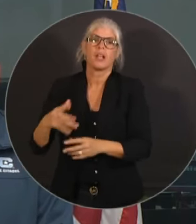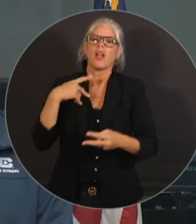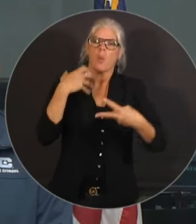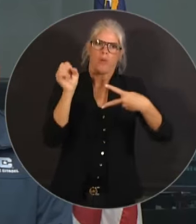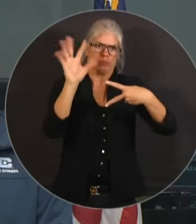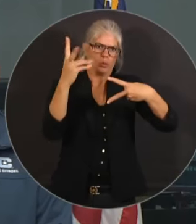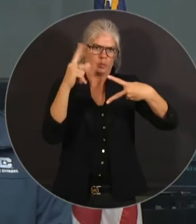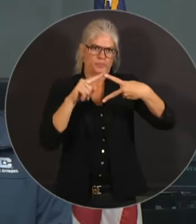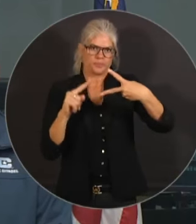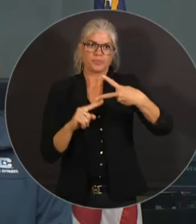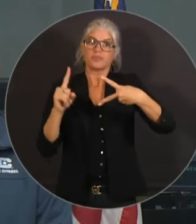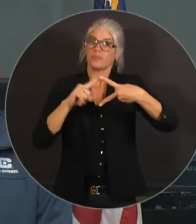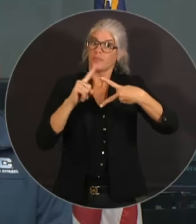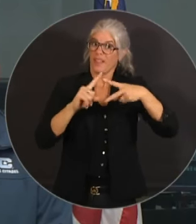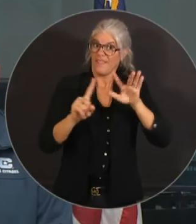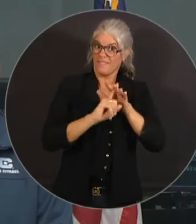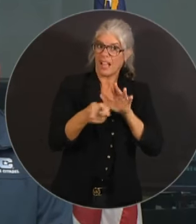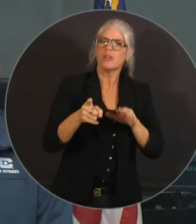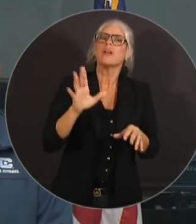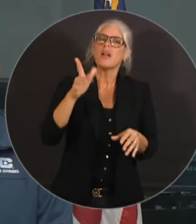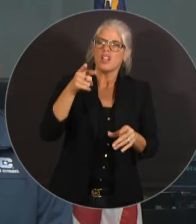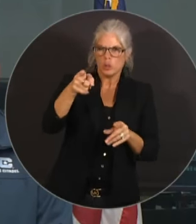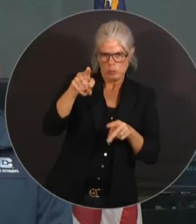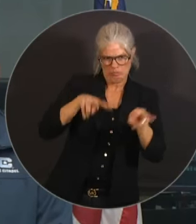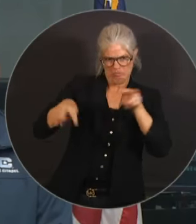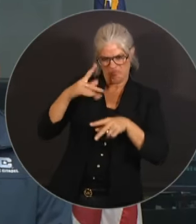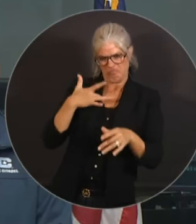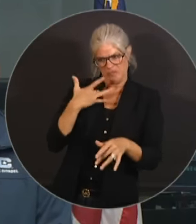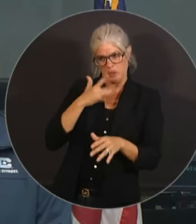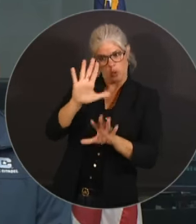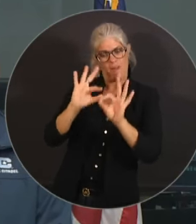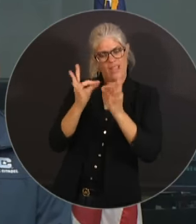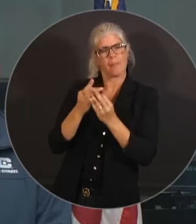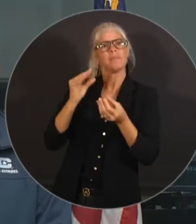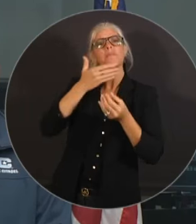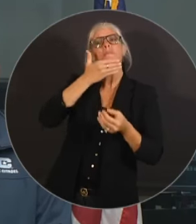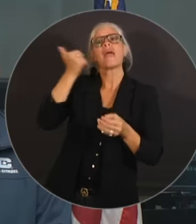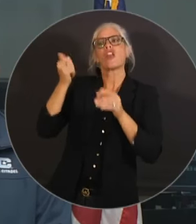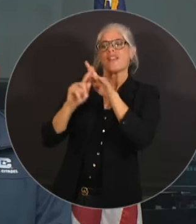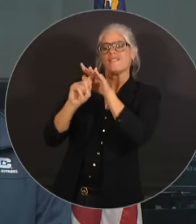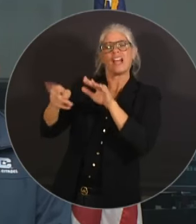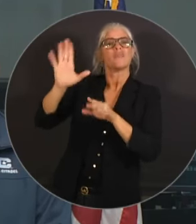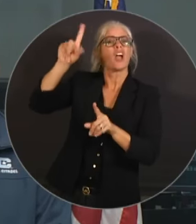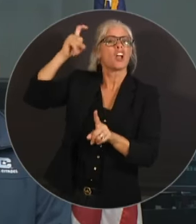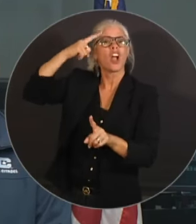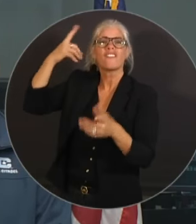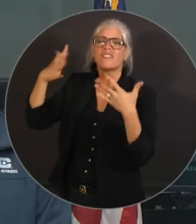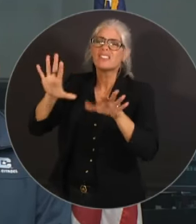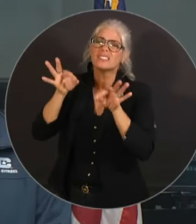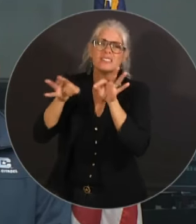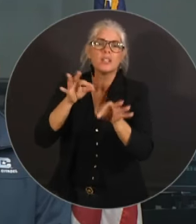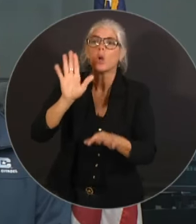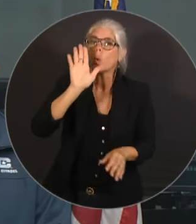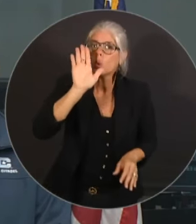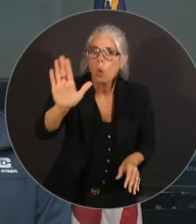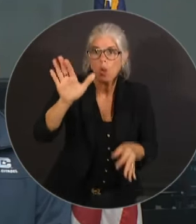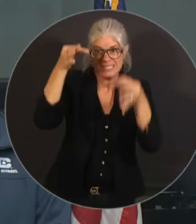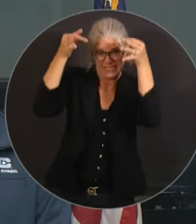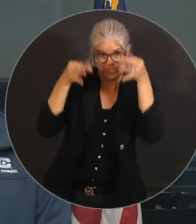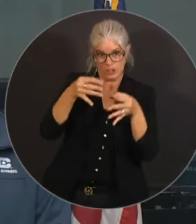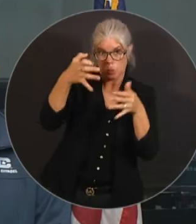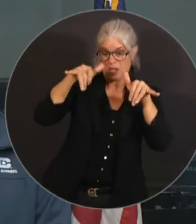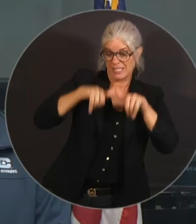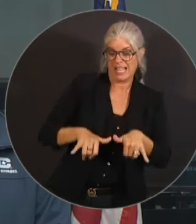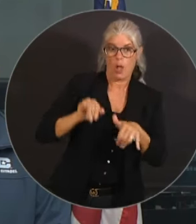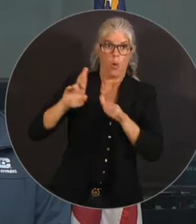evacuation. Decide what's best for your family. The governor has said and reiterated that it's your decision, but if you're in an evacuation zone, please heed